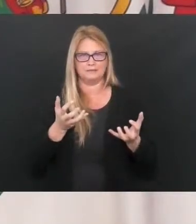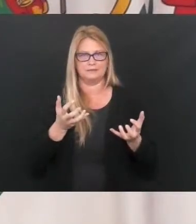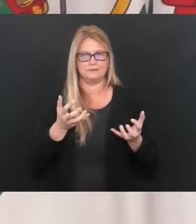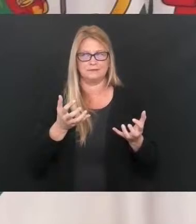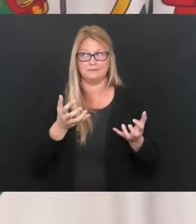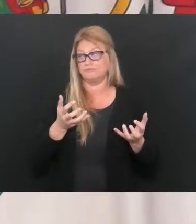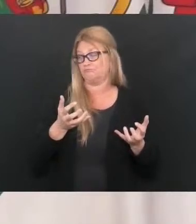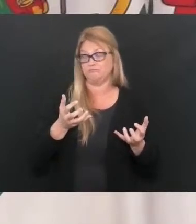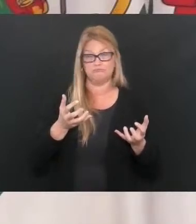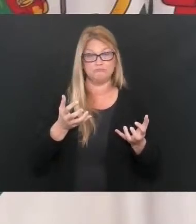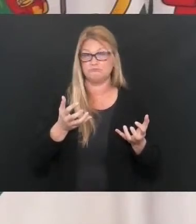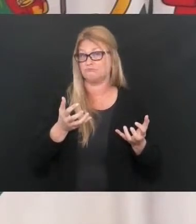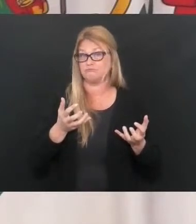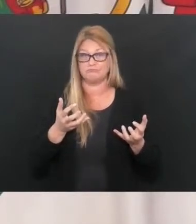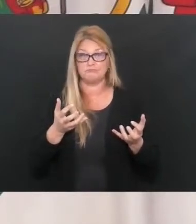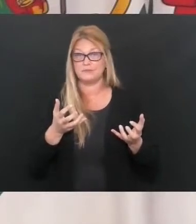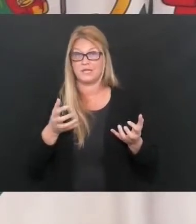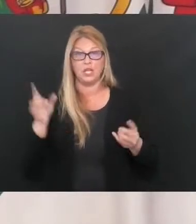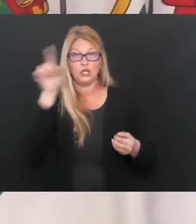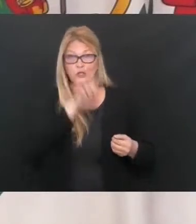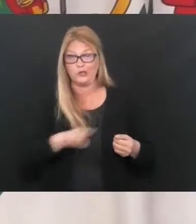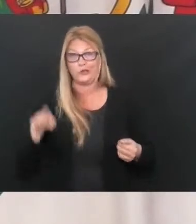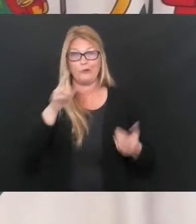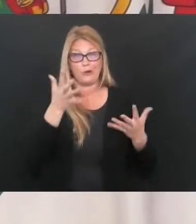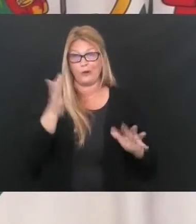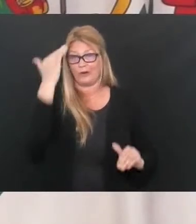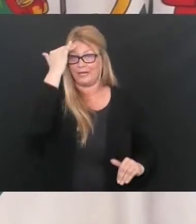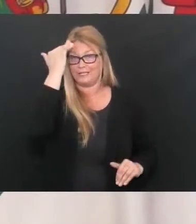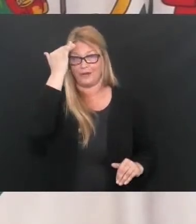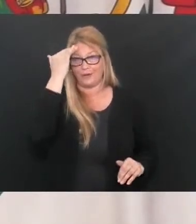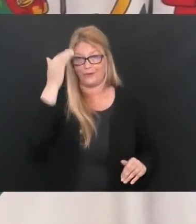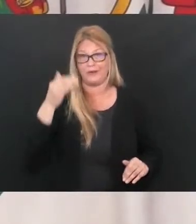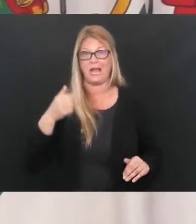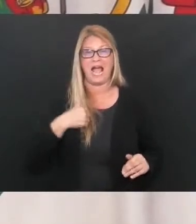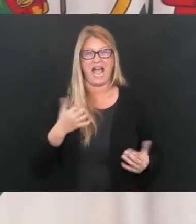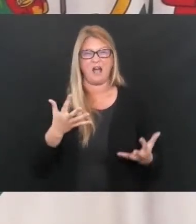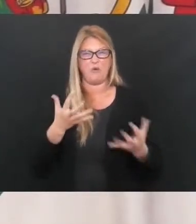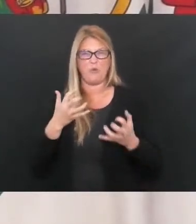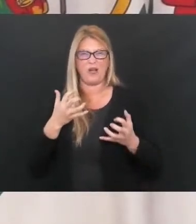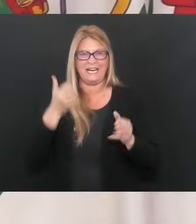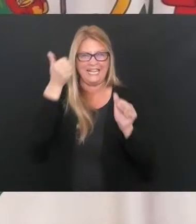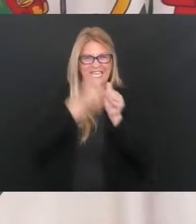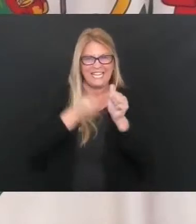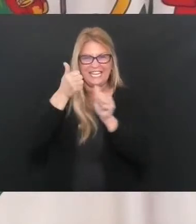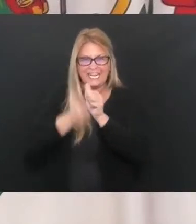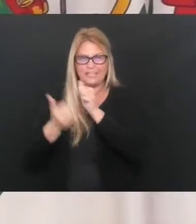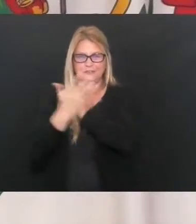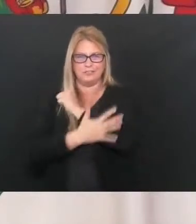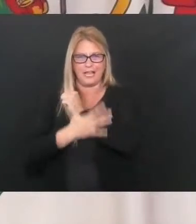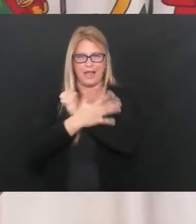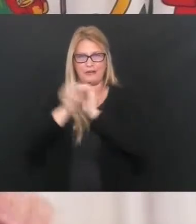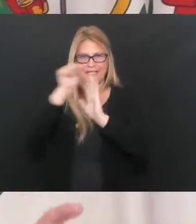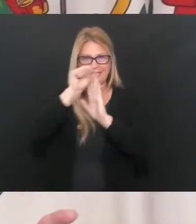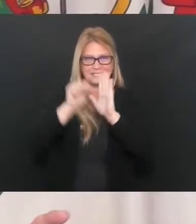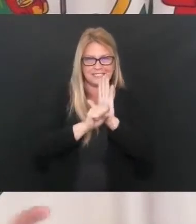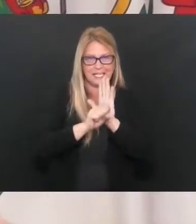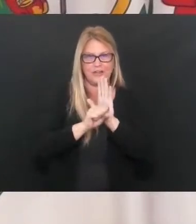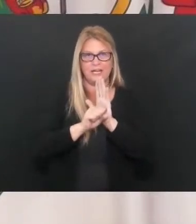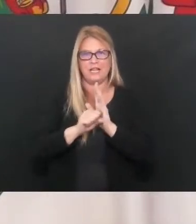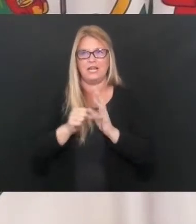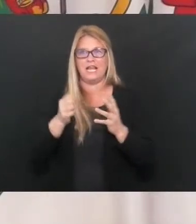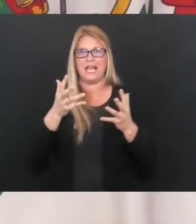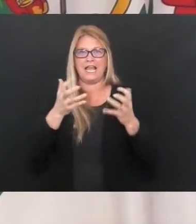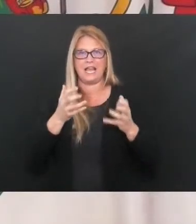that. Nobody anywhere is going to deny I won every single county in the state, and I won a primary